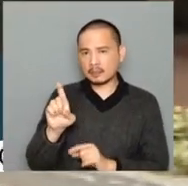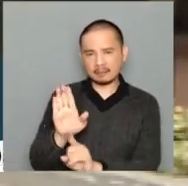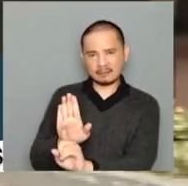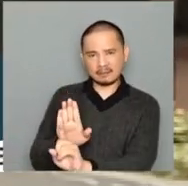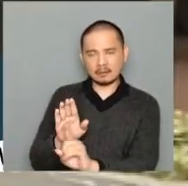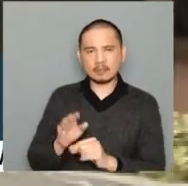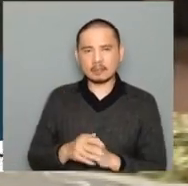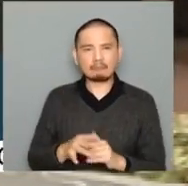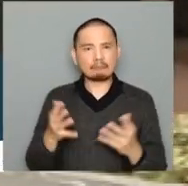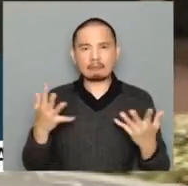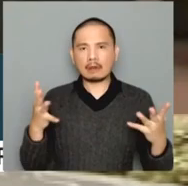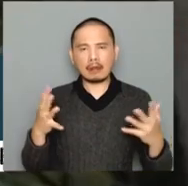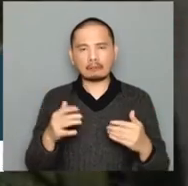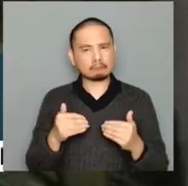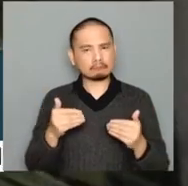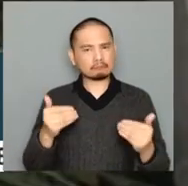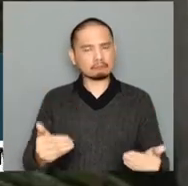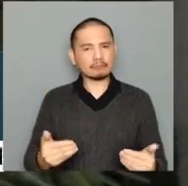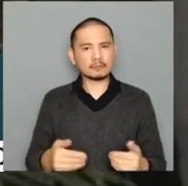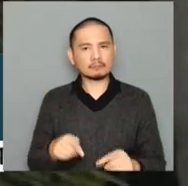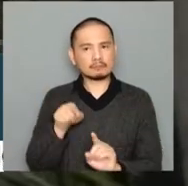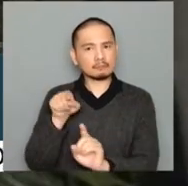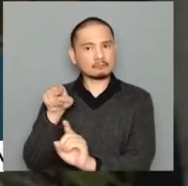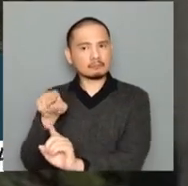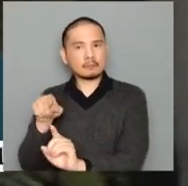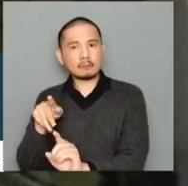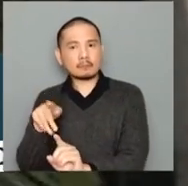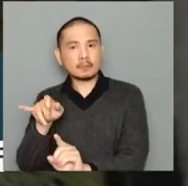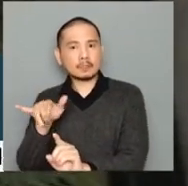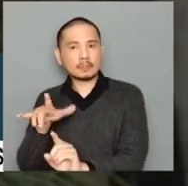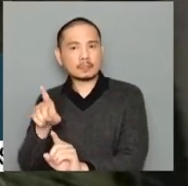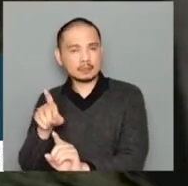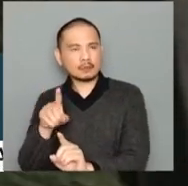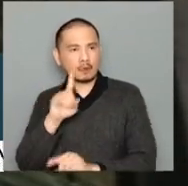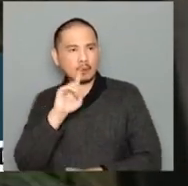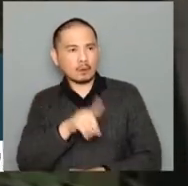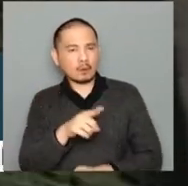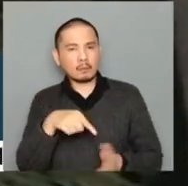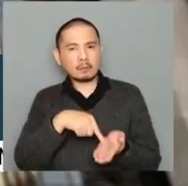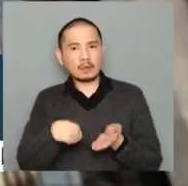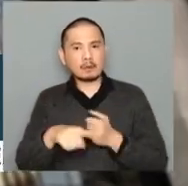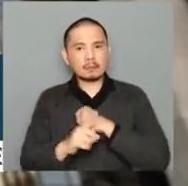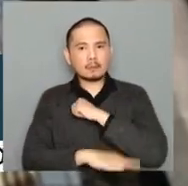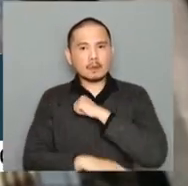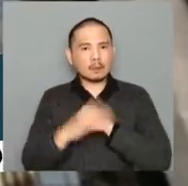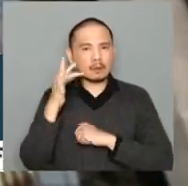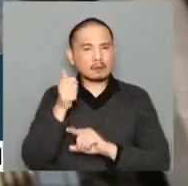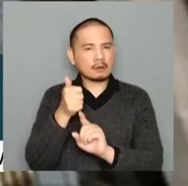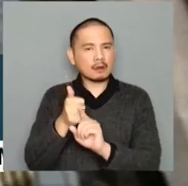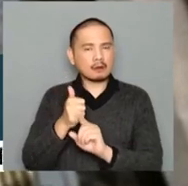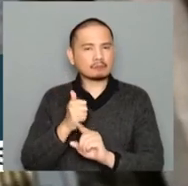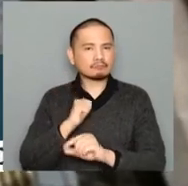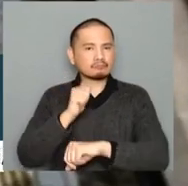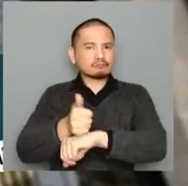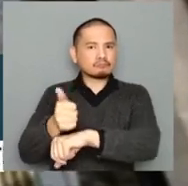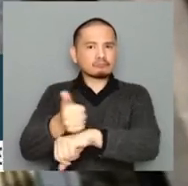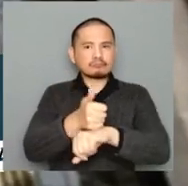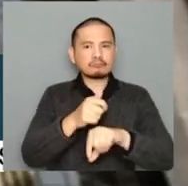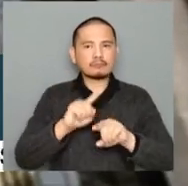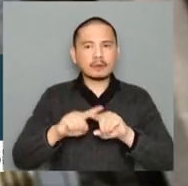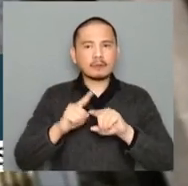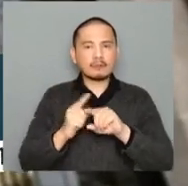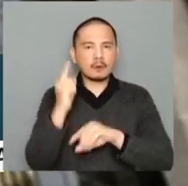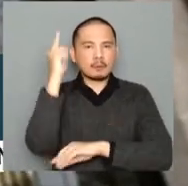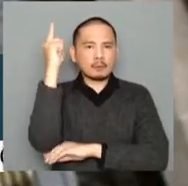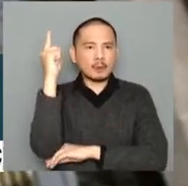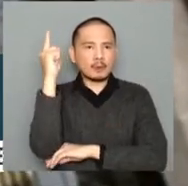430 million pesos for contracting its services to build transmission facilities. PLDT said Dido refused to settle